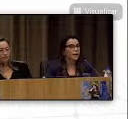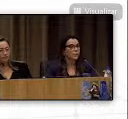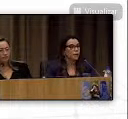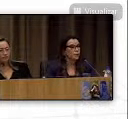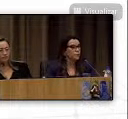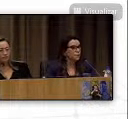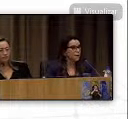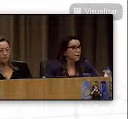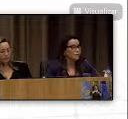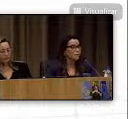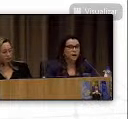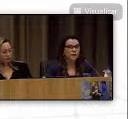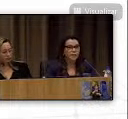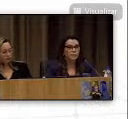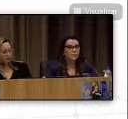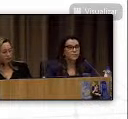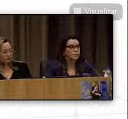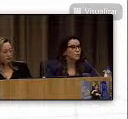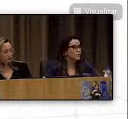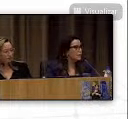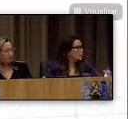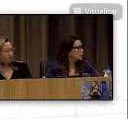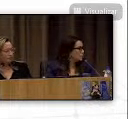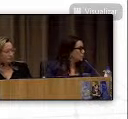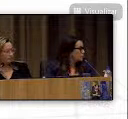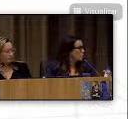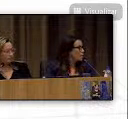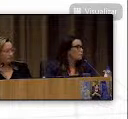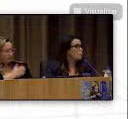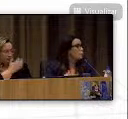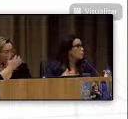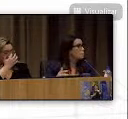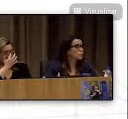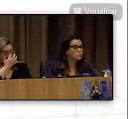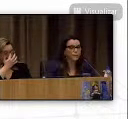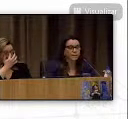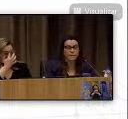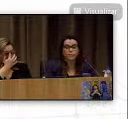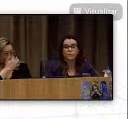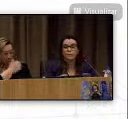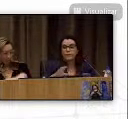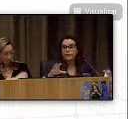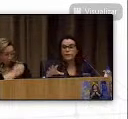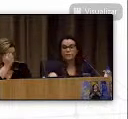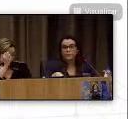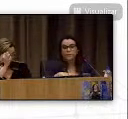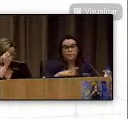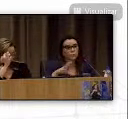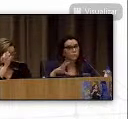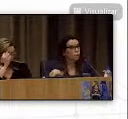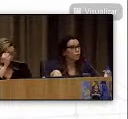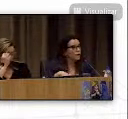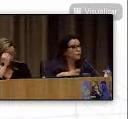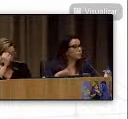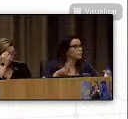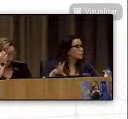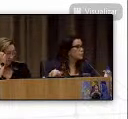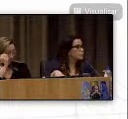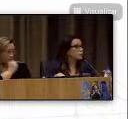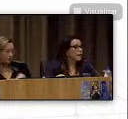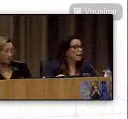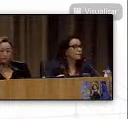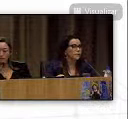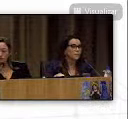restructure them. We stopped the elective surgeries because there was a high volume,